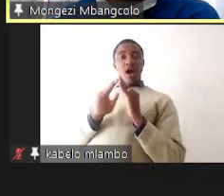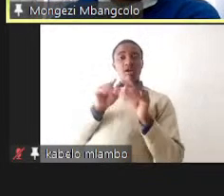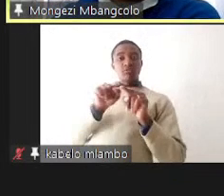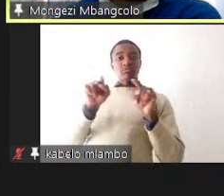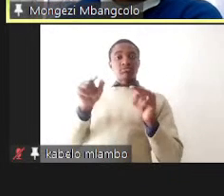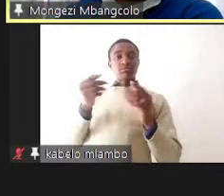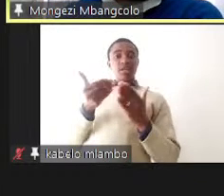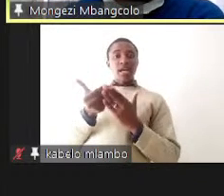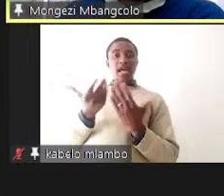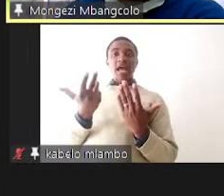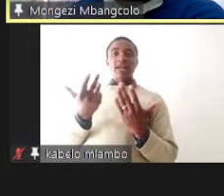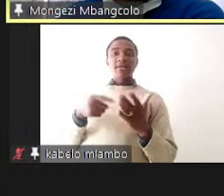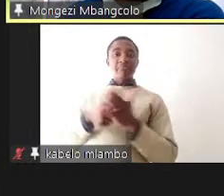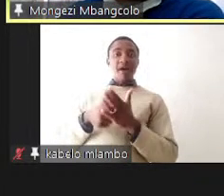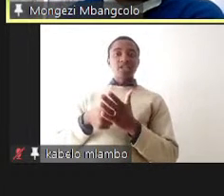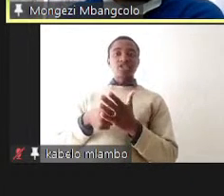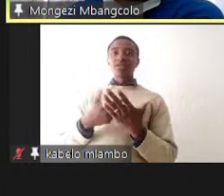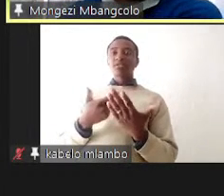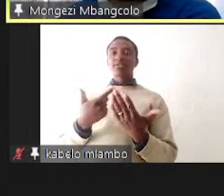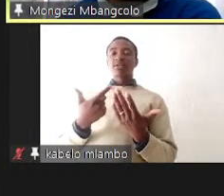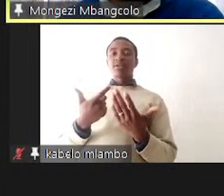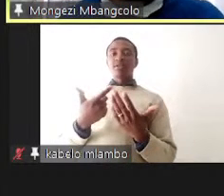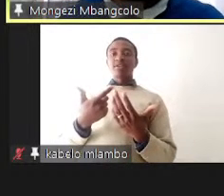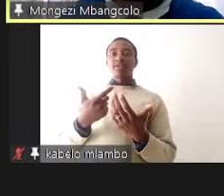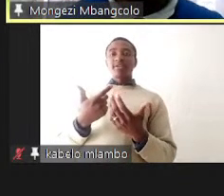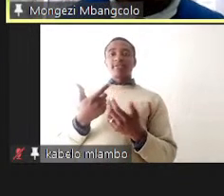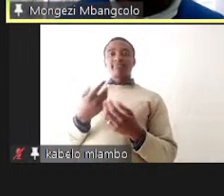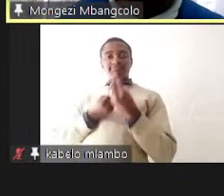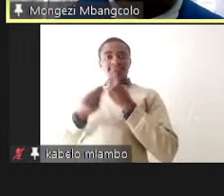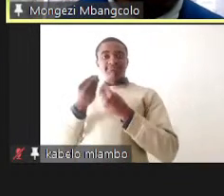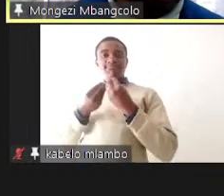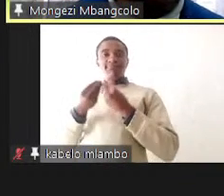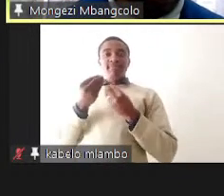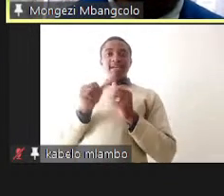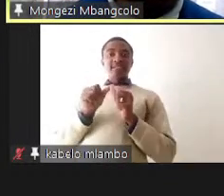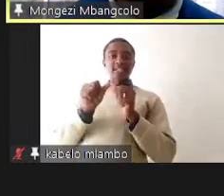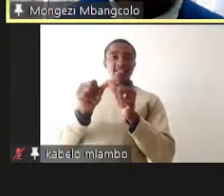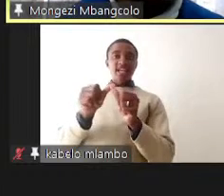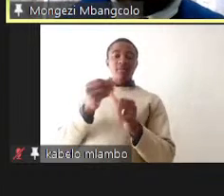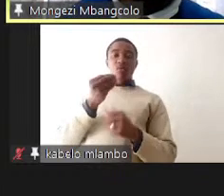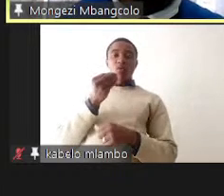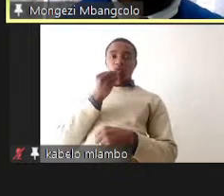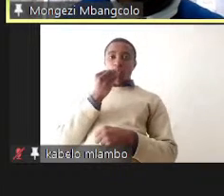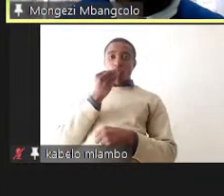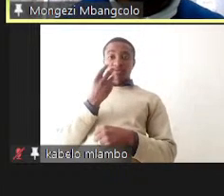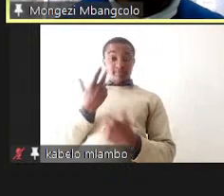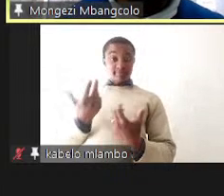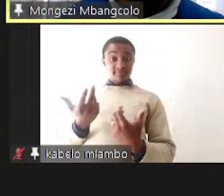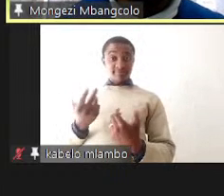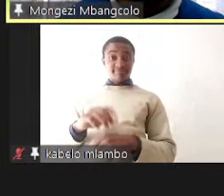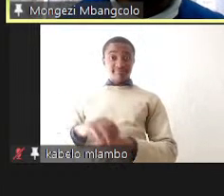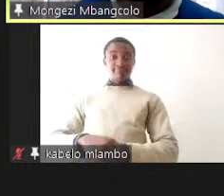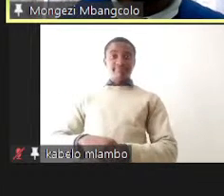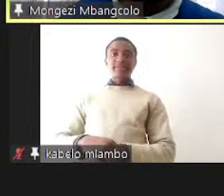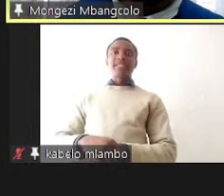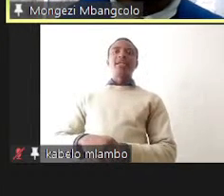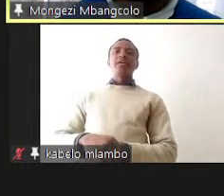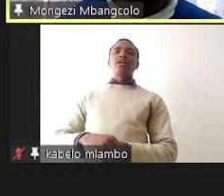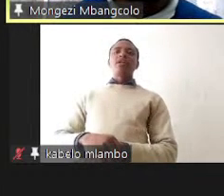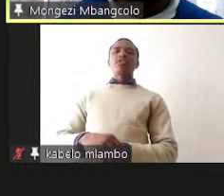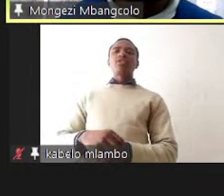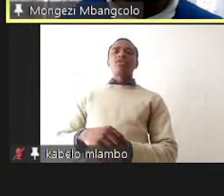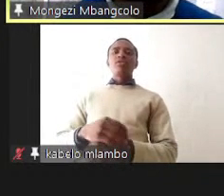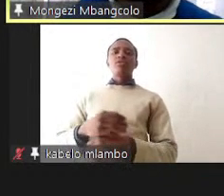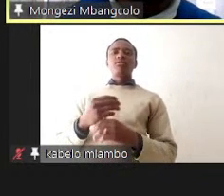to purchase and consume and behave this sustainable food. So there was an indication here when you talk about